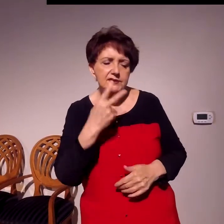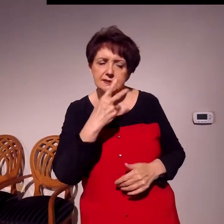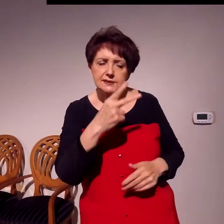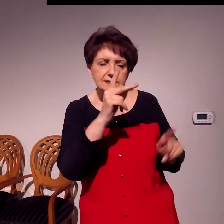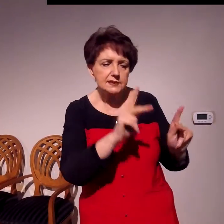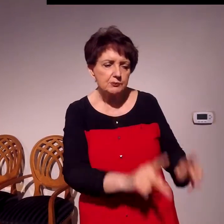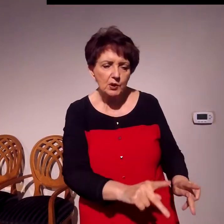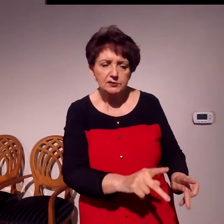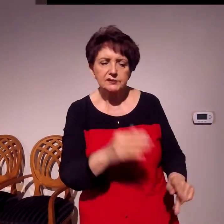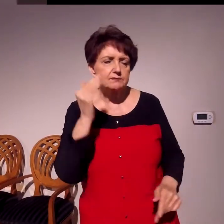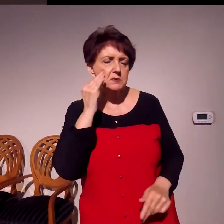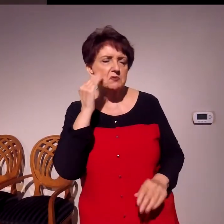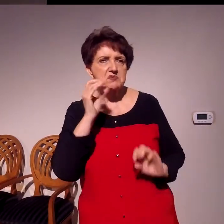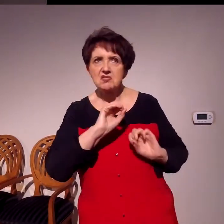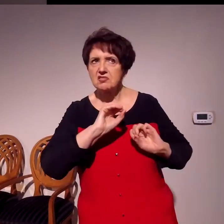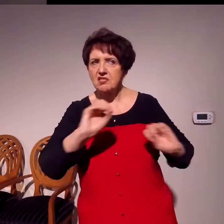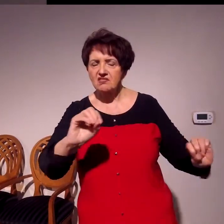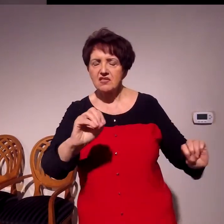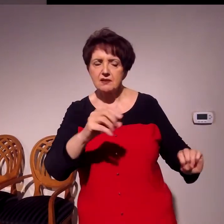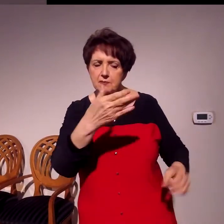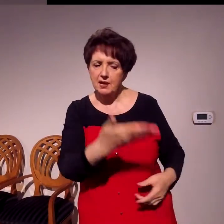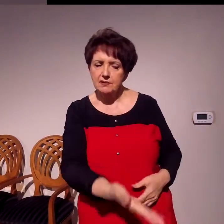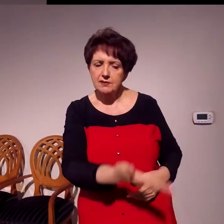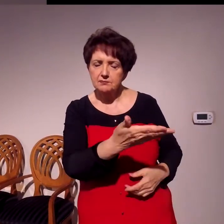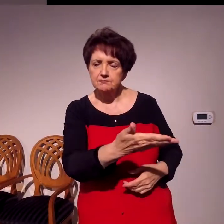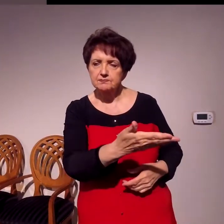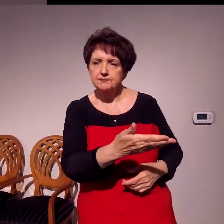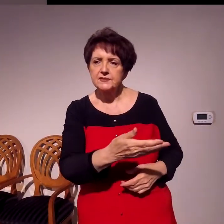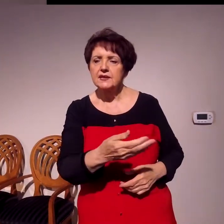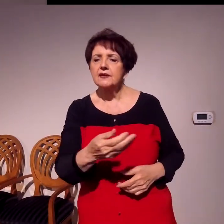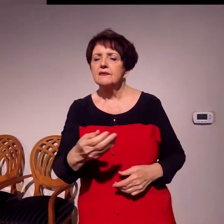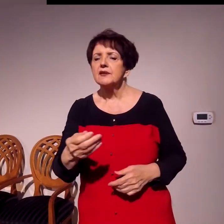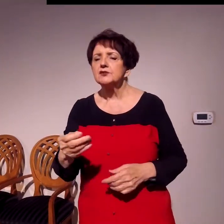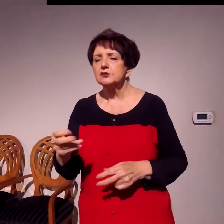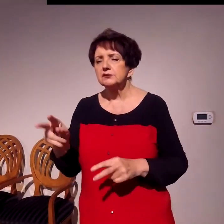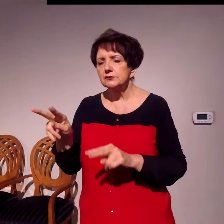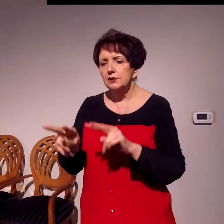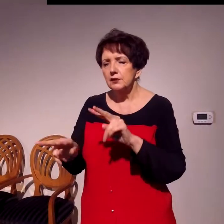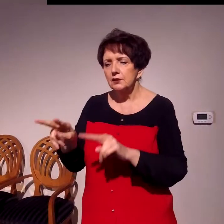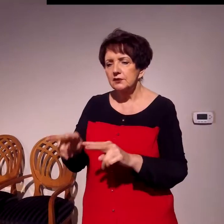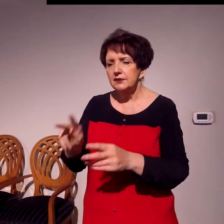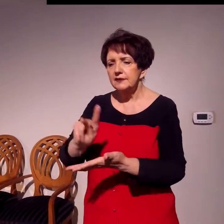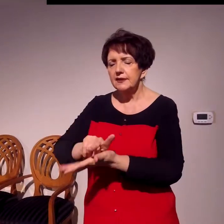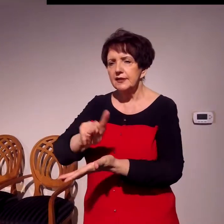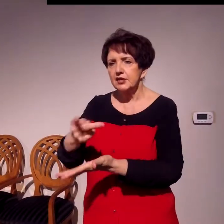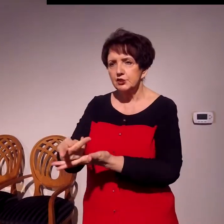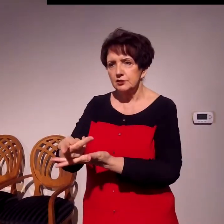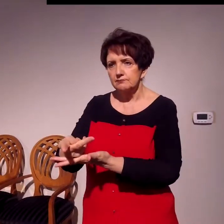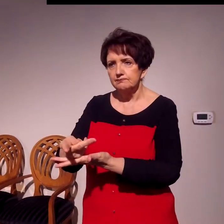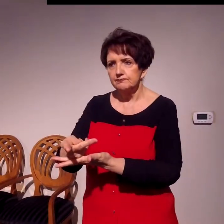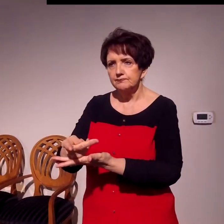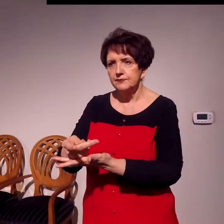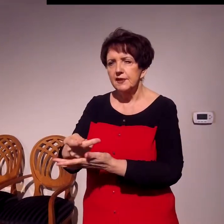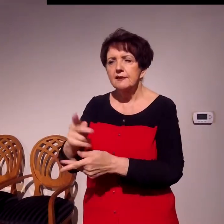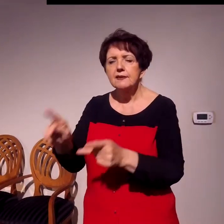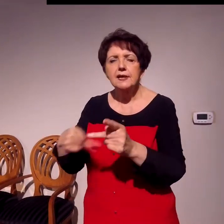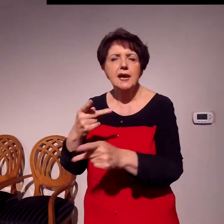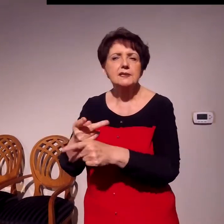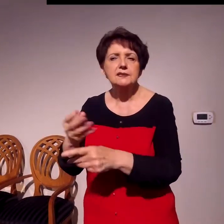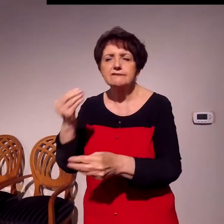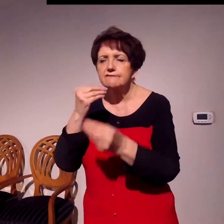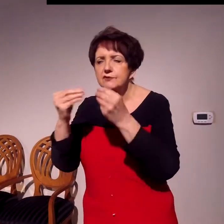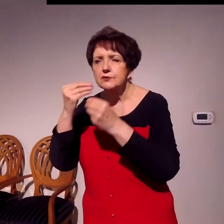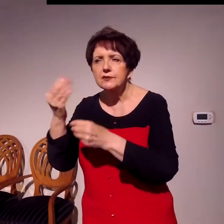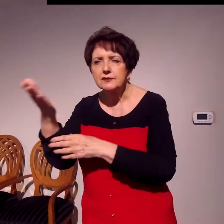or the family. They simply went in and they looked at the kitchen. They looked at the type of food that